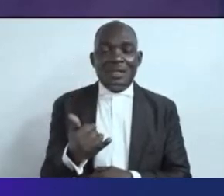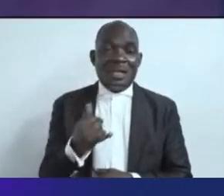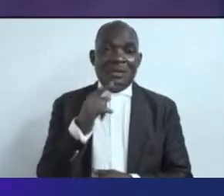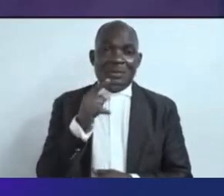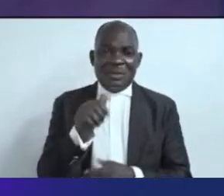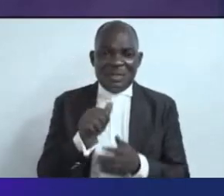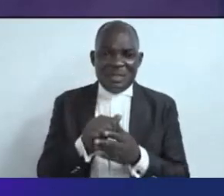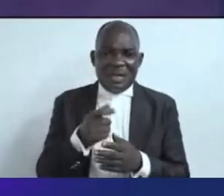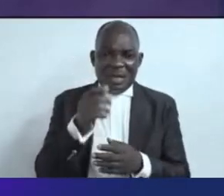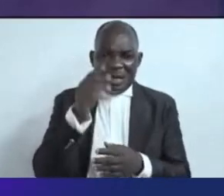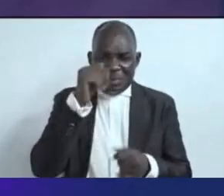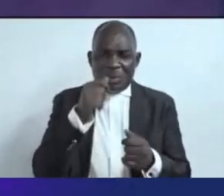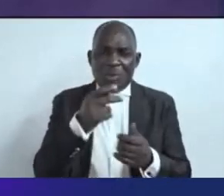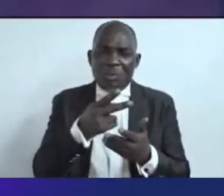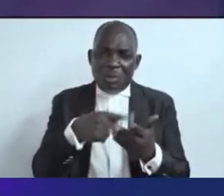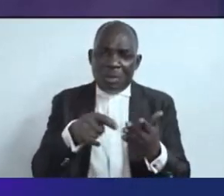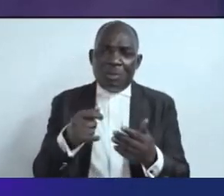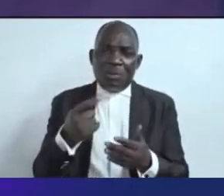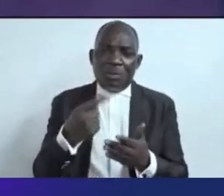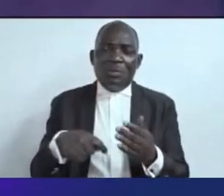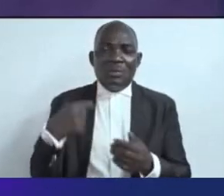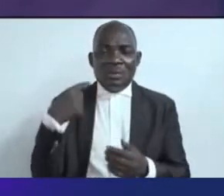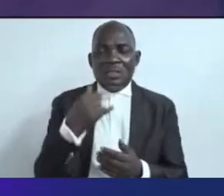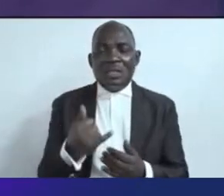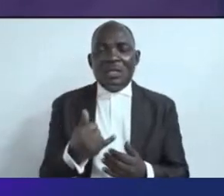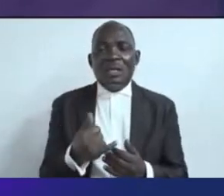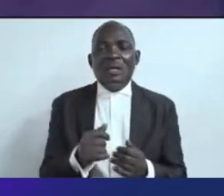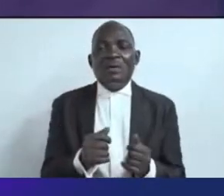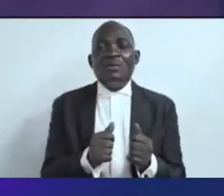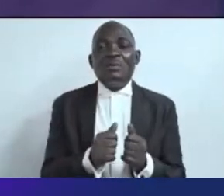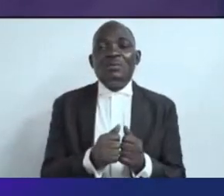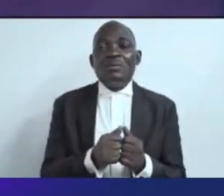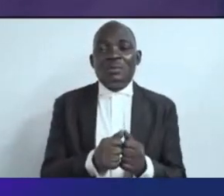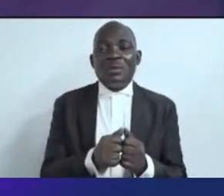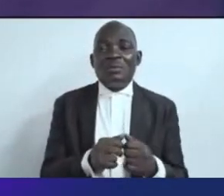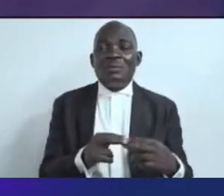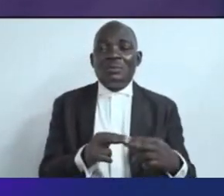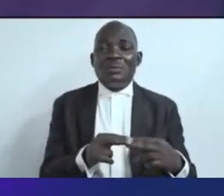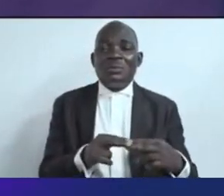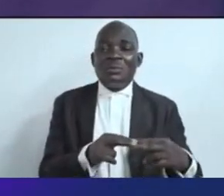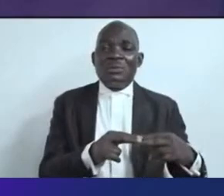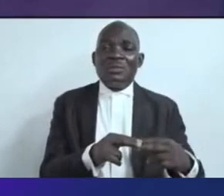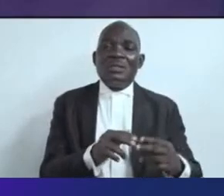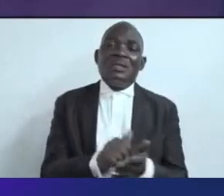part of what we are seeing relates to this.